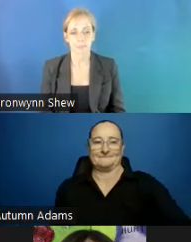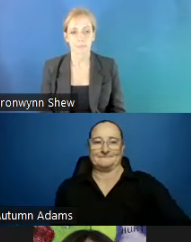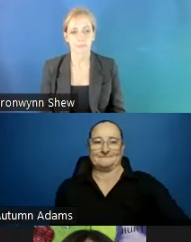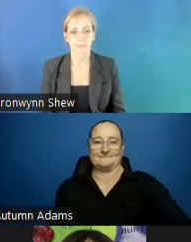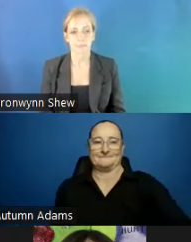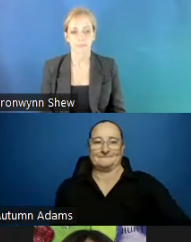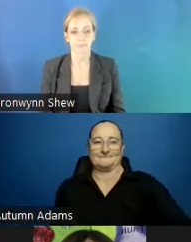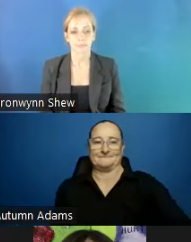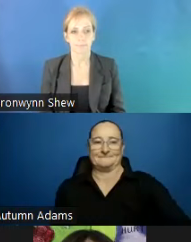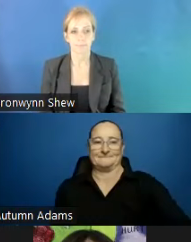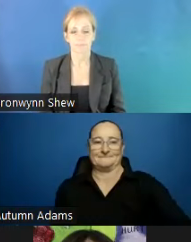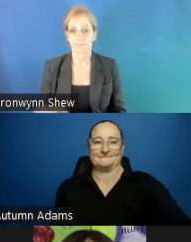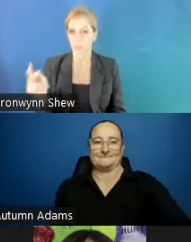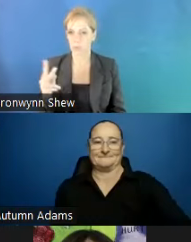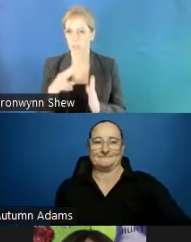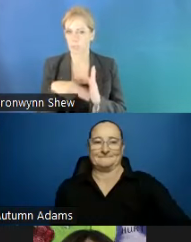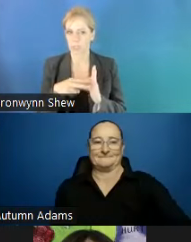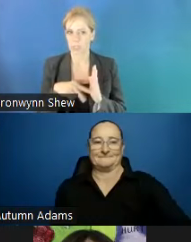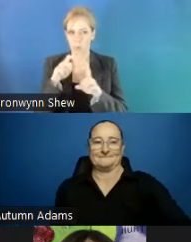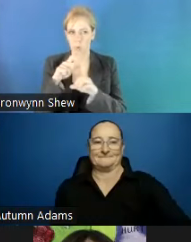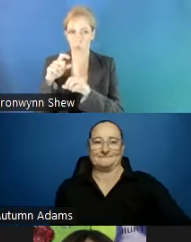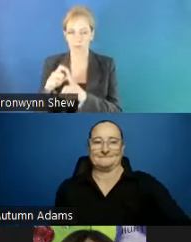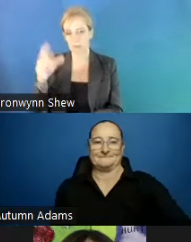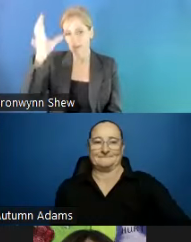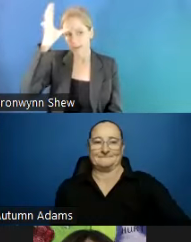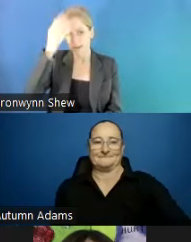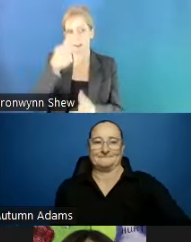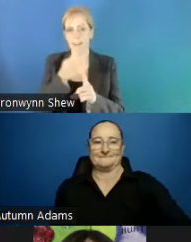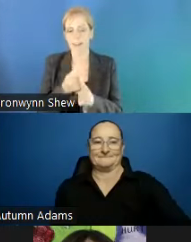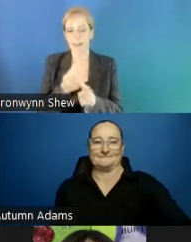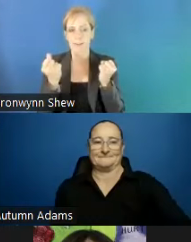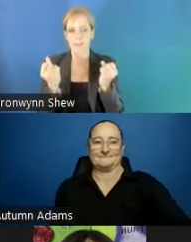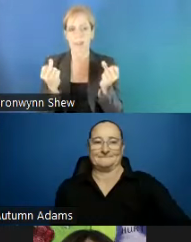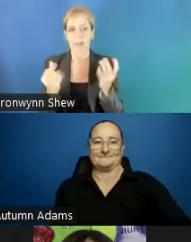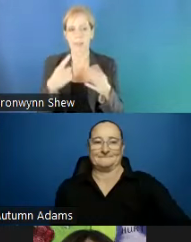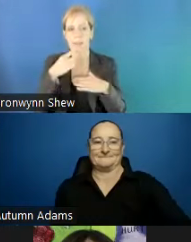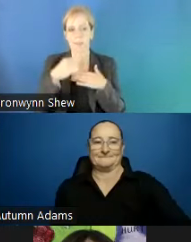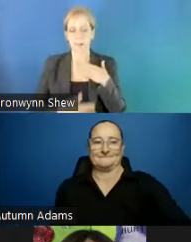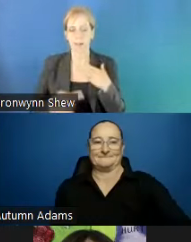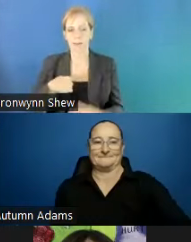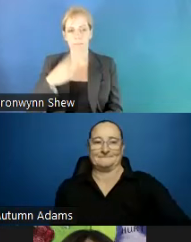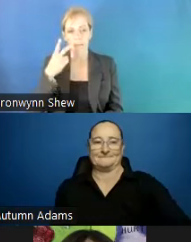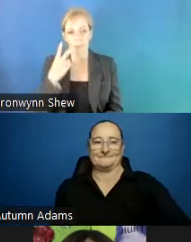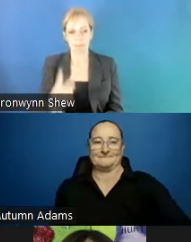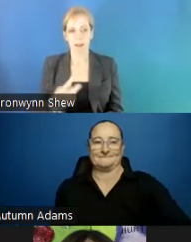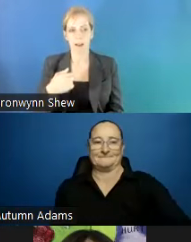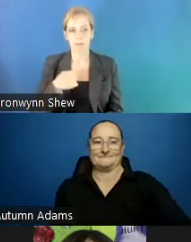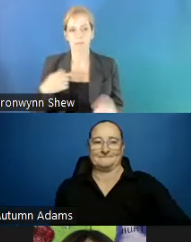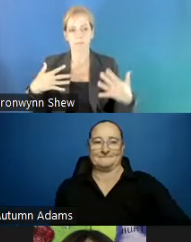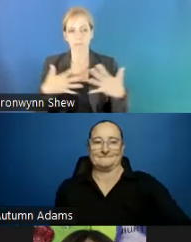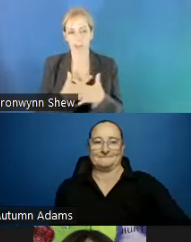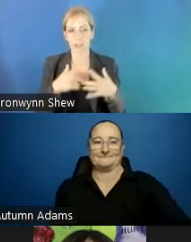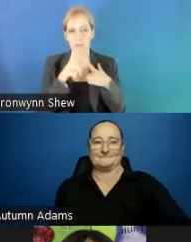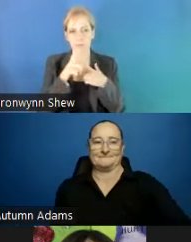Daddy hit many, many blood. Me saw. I'm afraid. Ran to tell a friend. Call